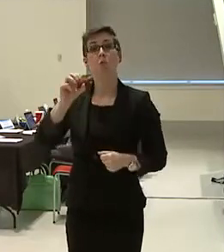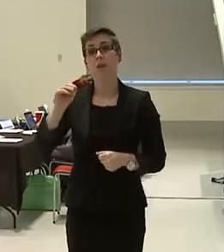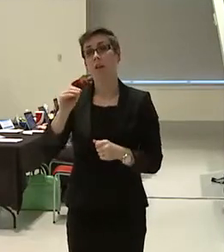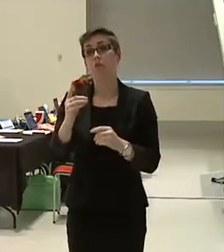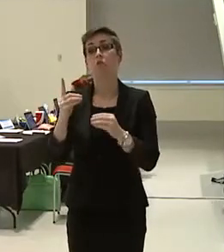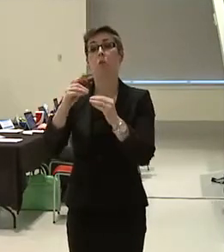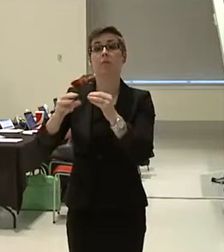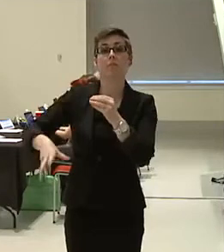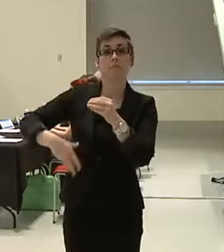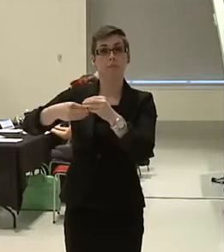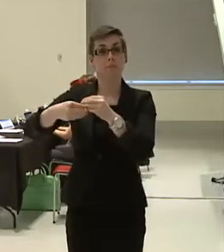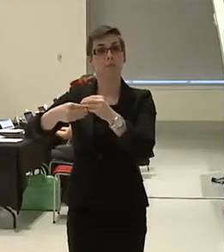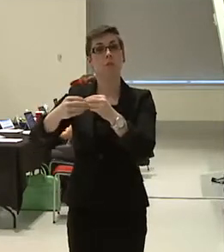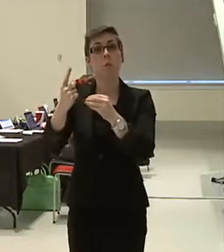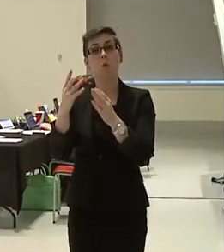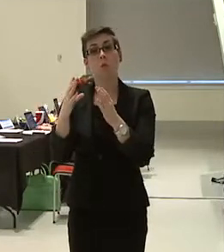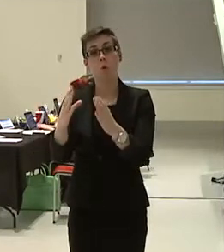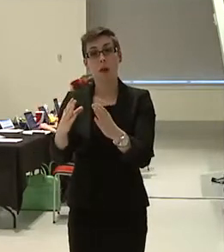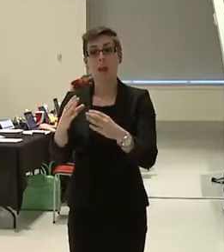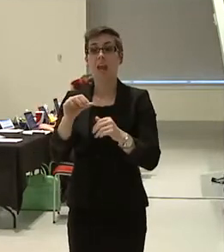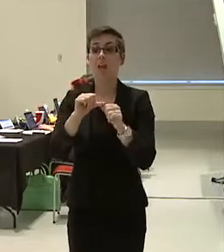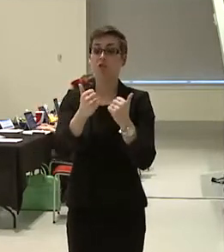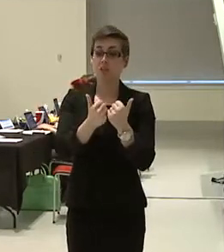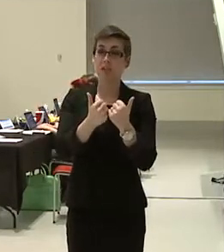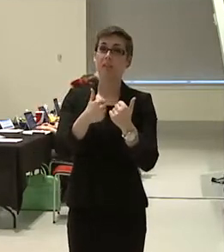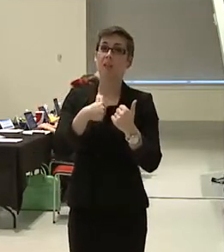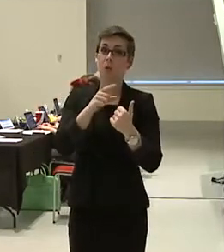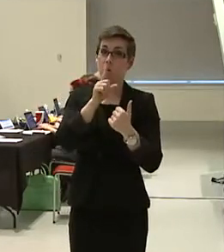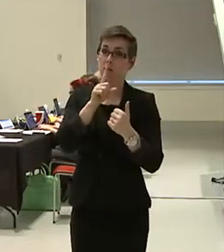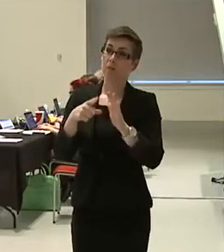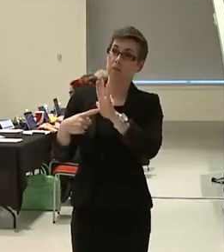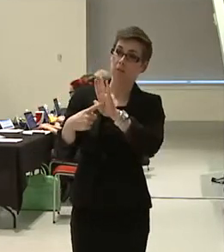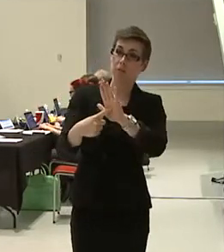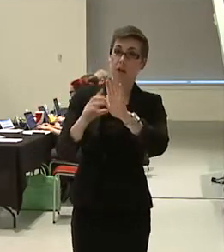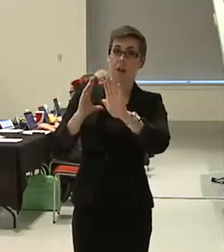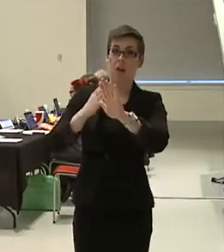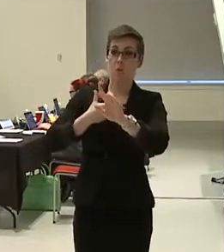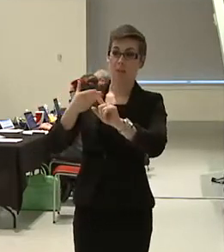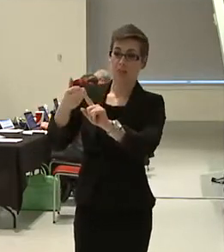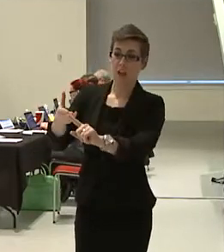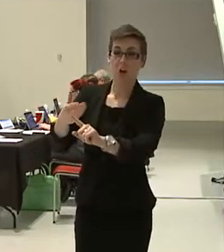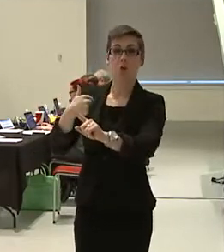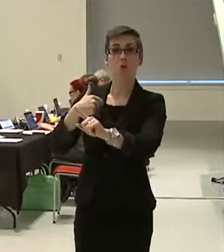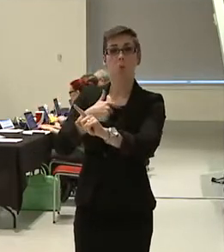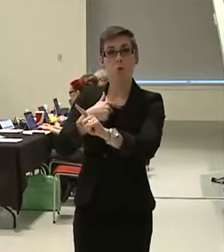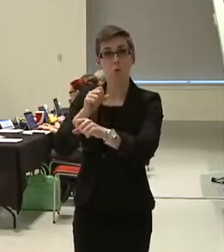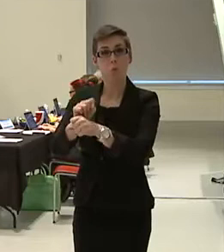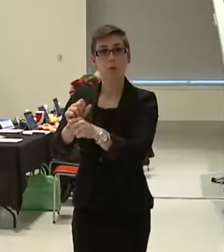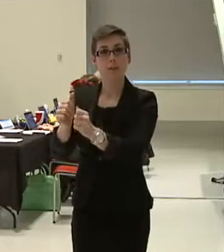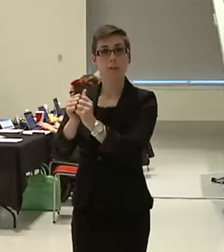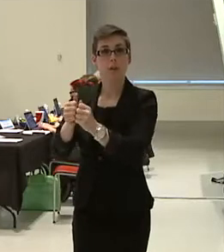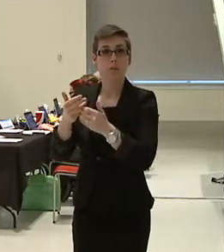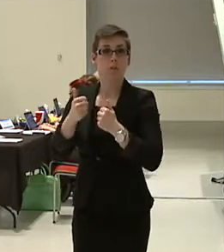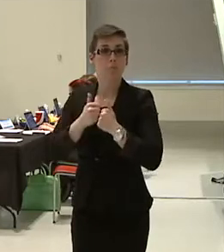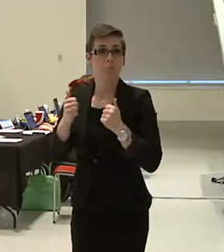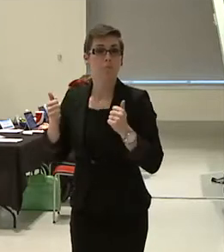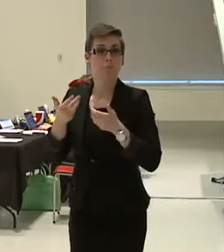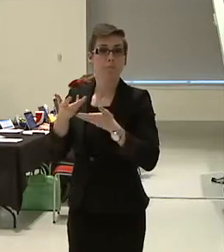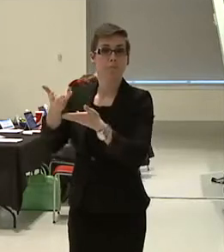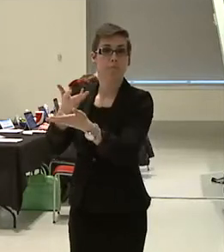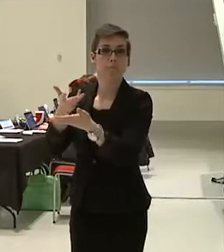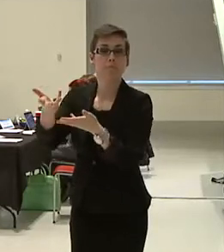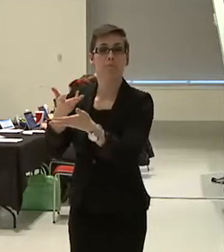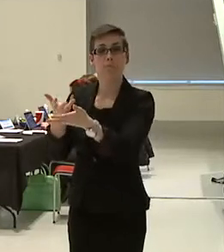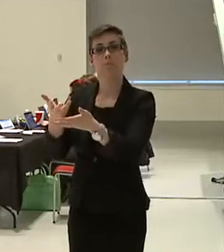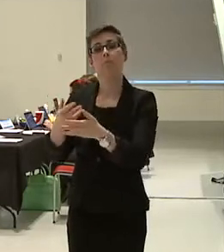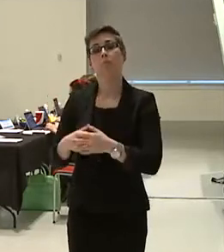that agencies can keep their presence known and constantly share information and the status of any situation of compelling public